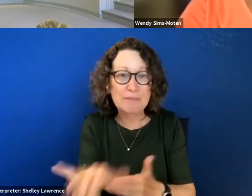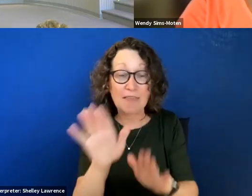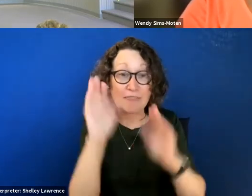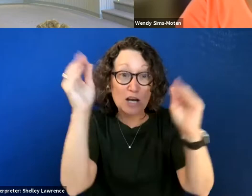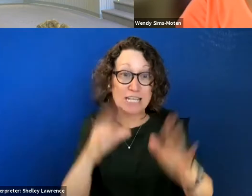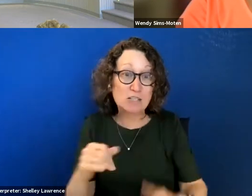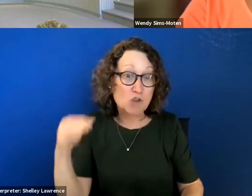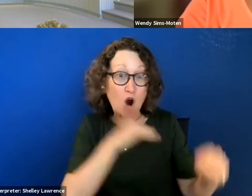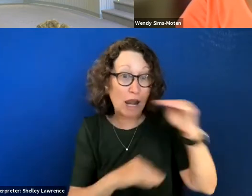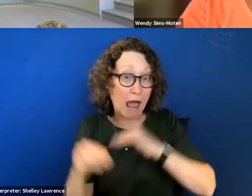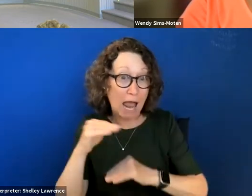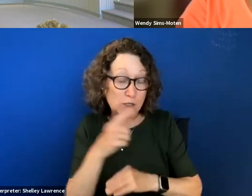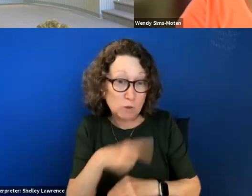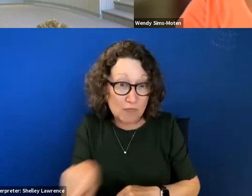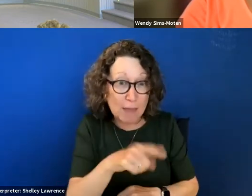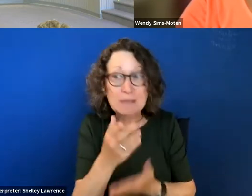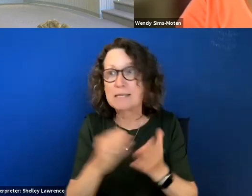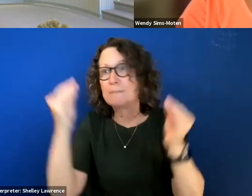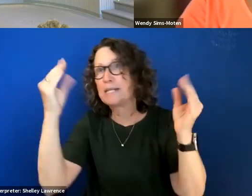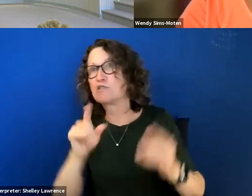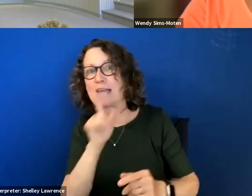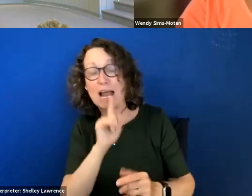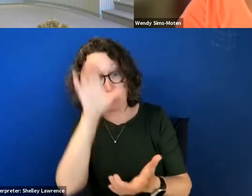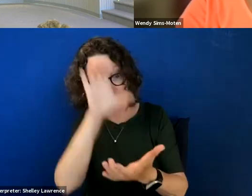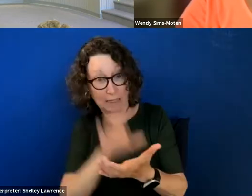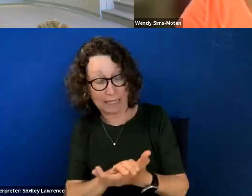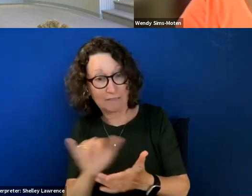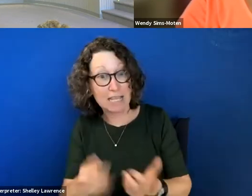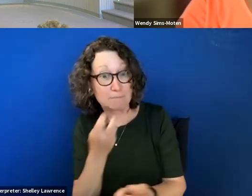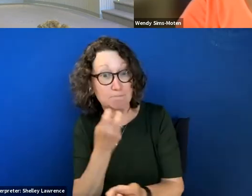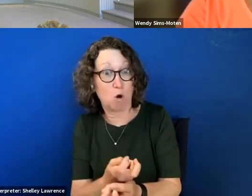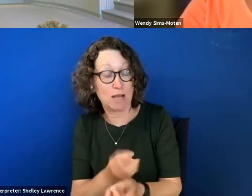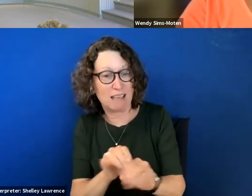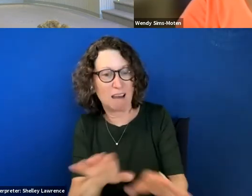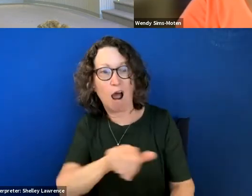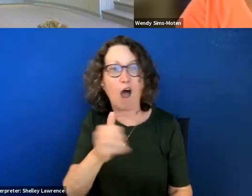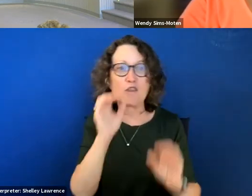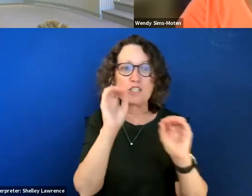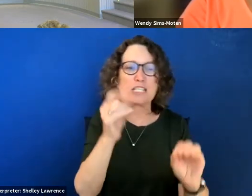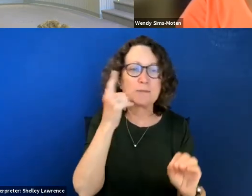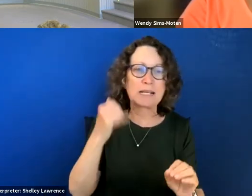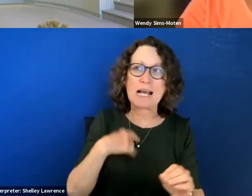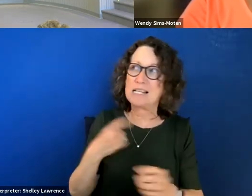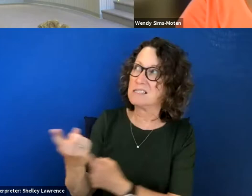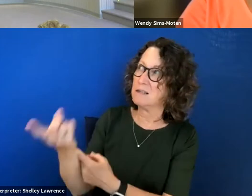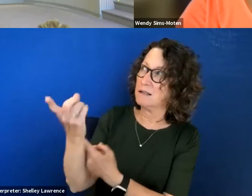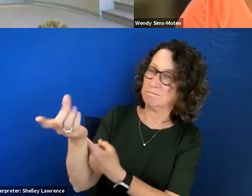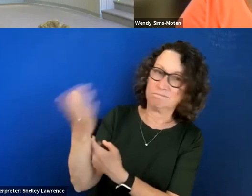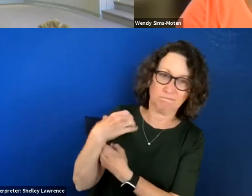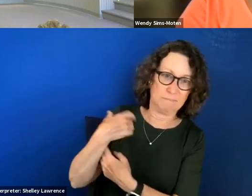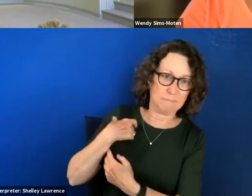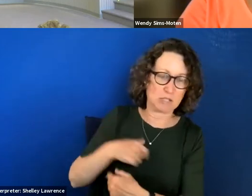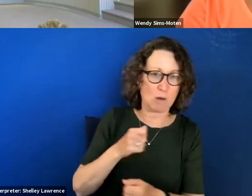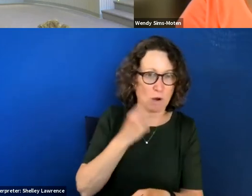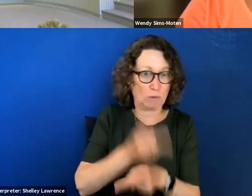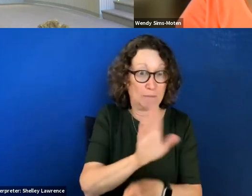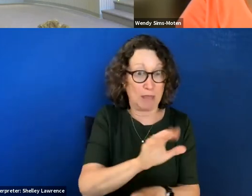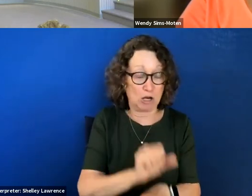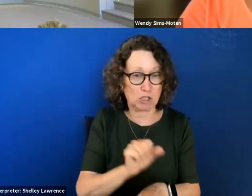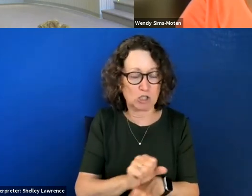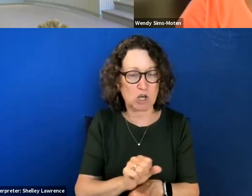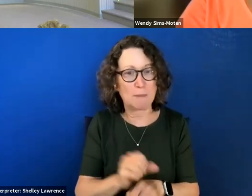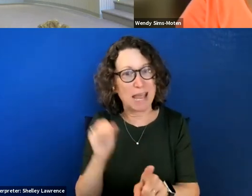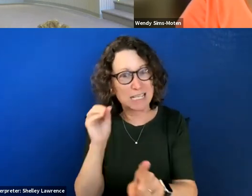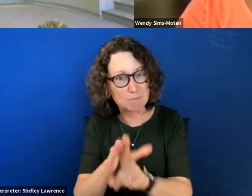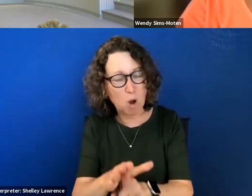teachers are lying to them. Some teachers actually believe this poison. Others teach it because they're mandated to and they want to keep their jobs.